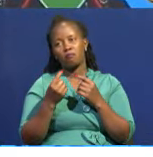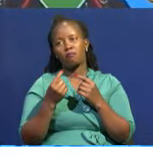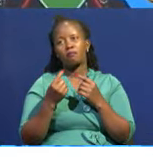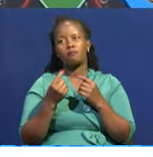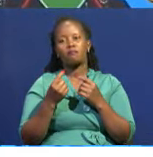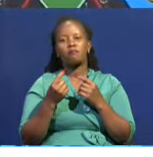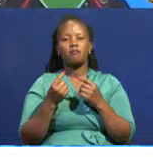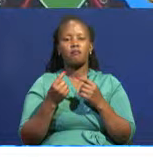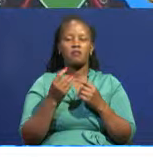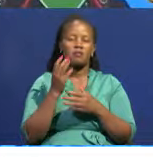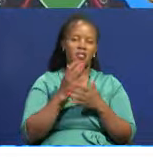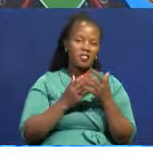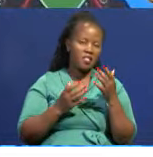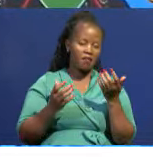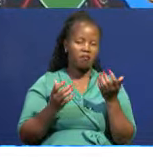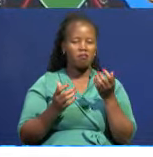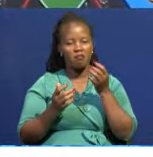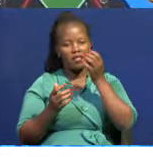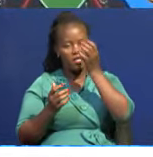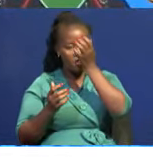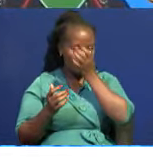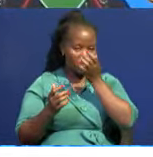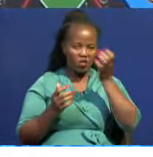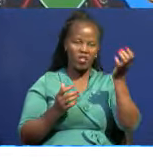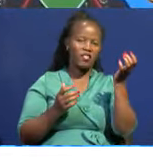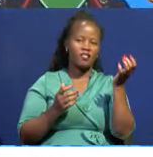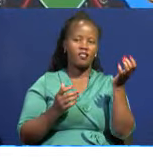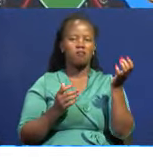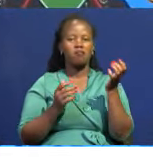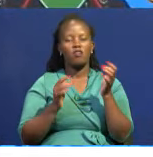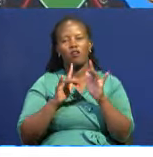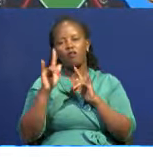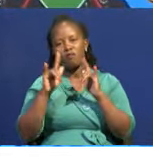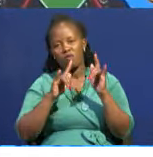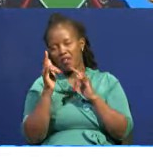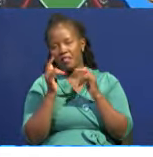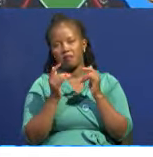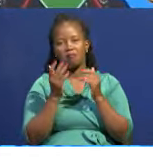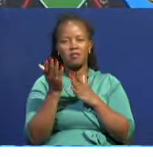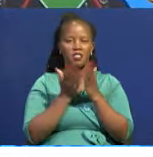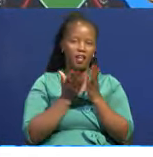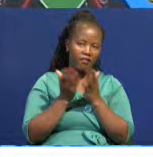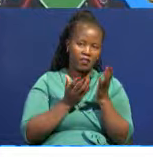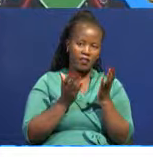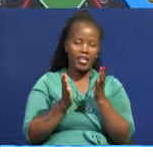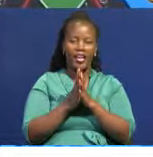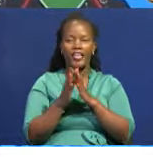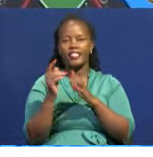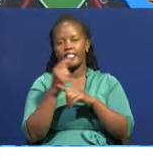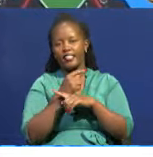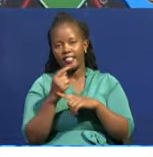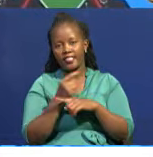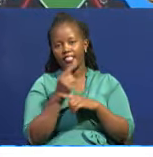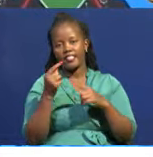you ignore the career foreign servant, foreign service trained diplomat, and then